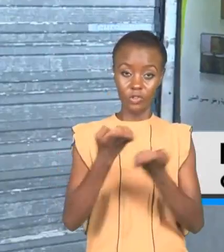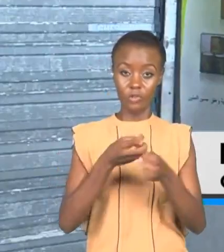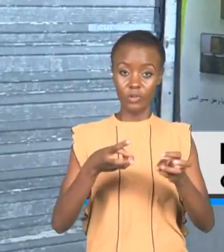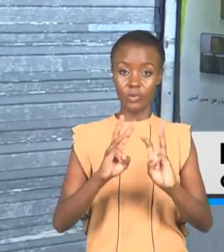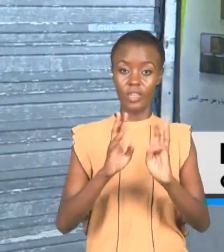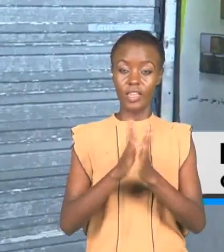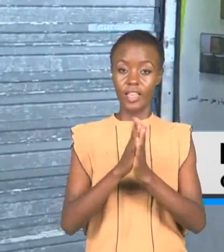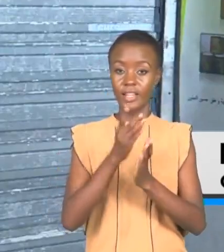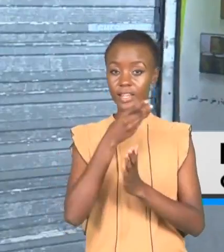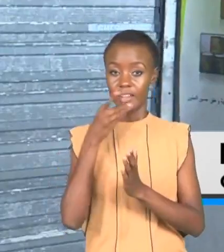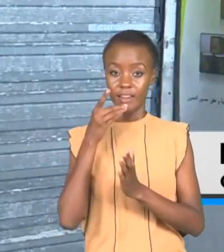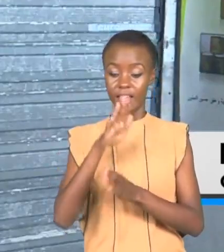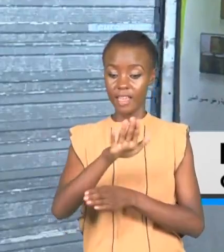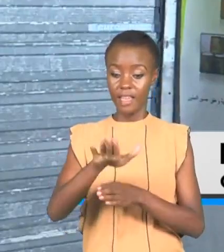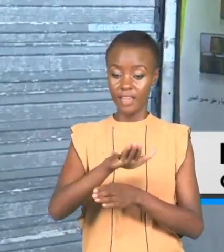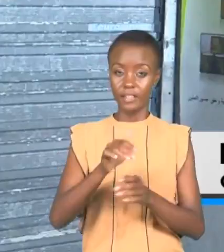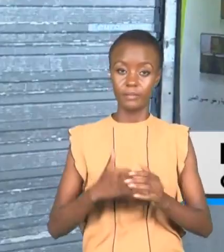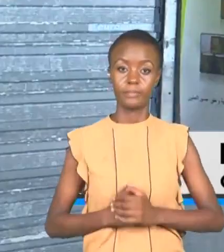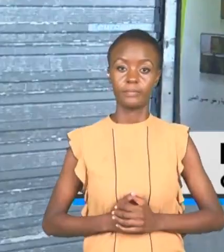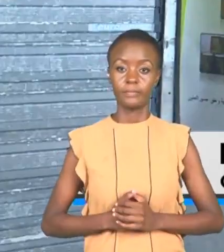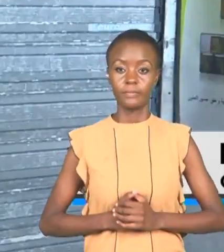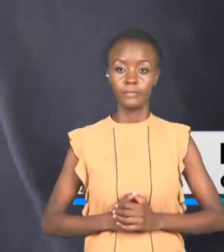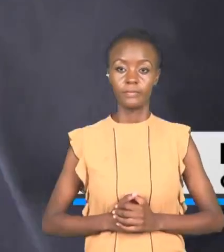in the dry and semi-arid regions.